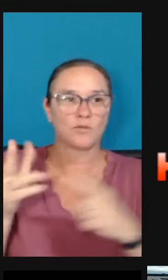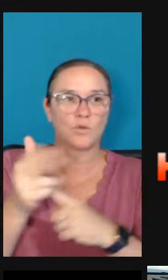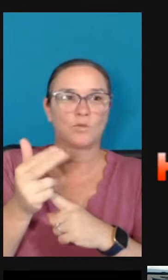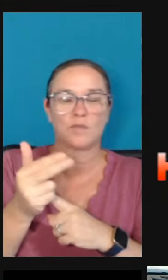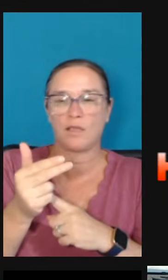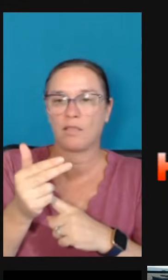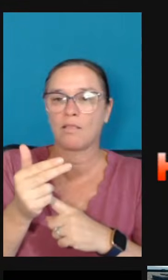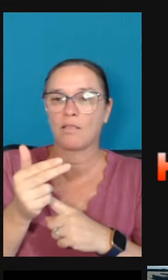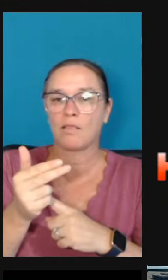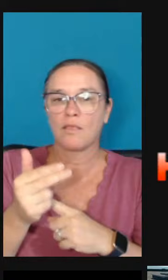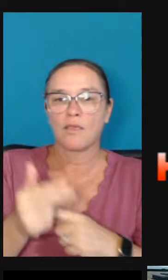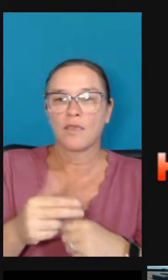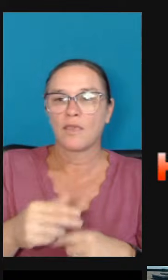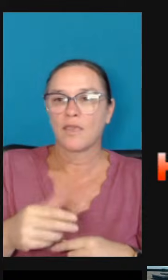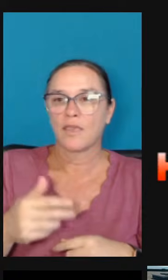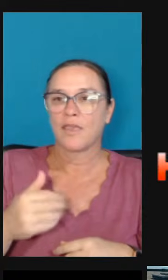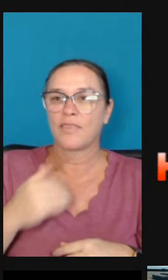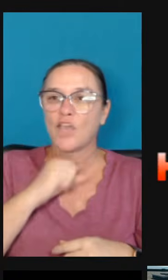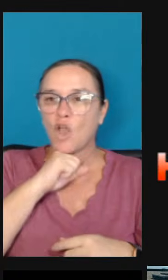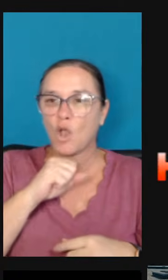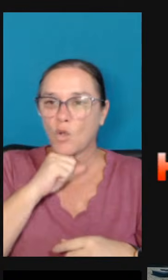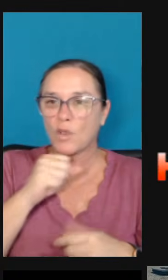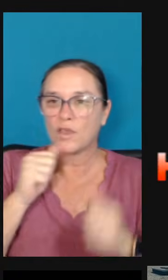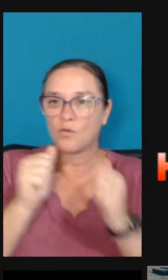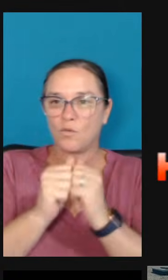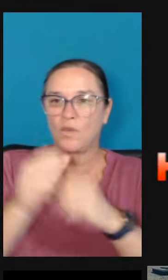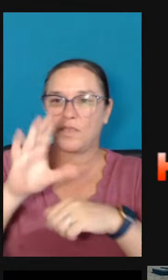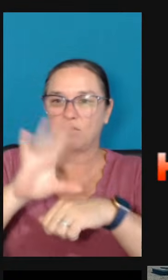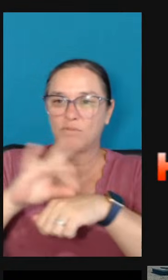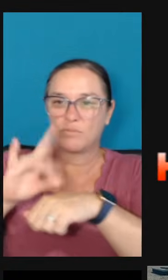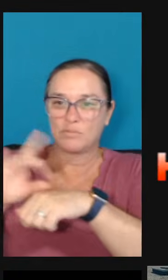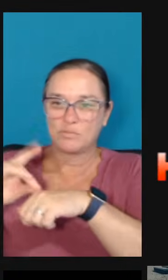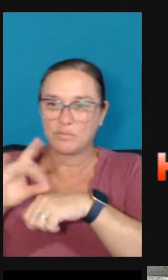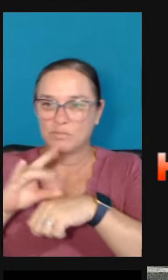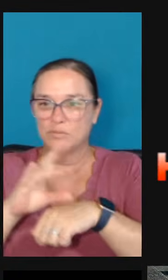little concrete pad with reticulite glass that fell there.